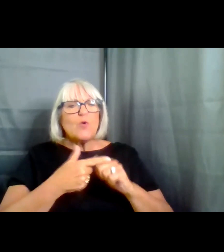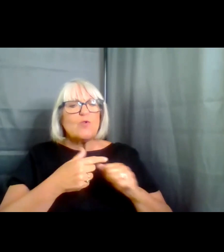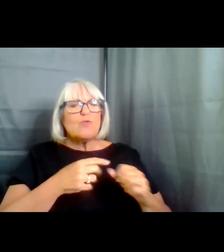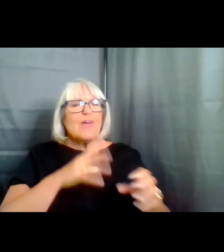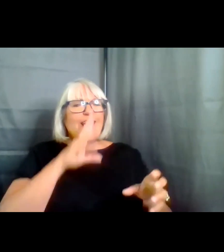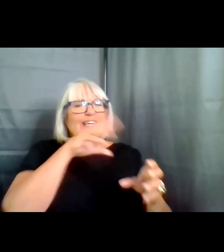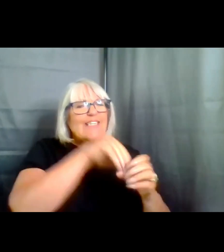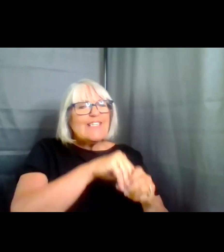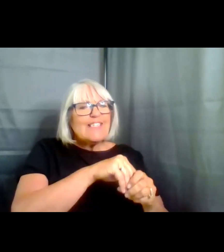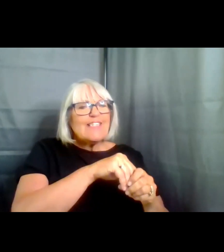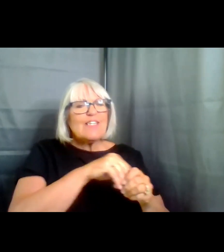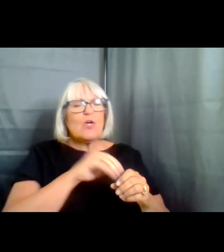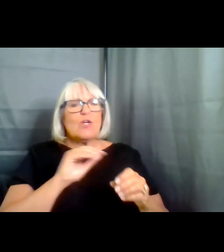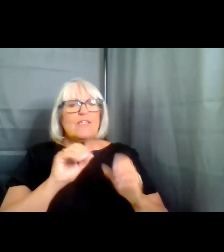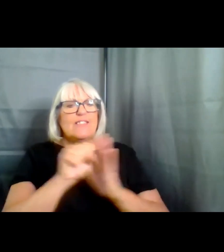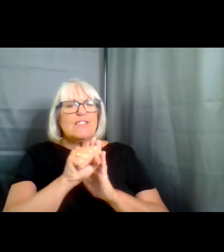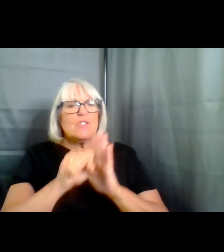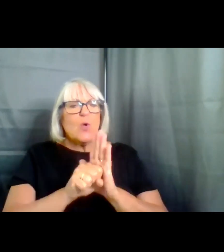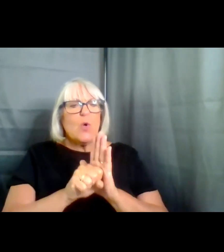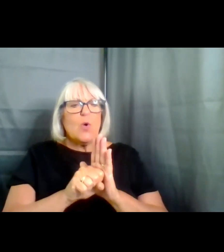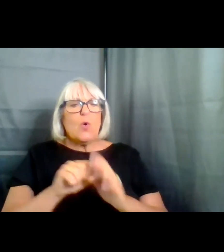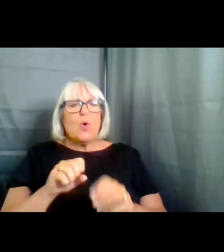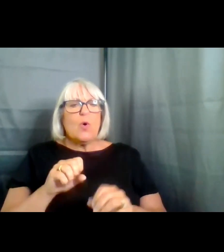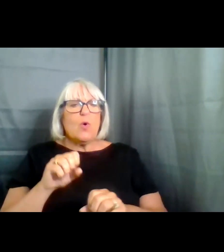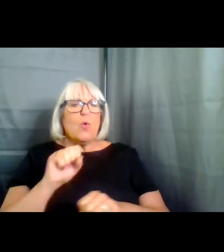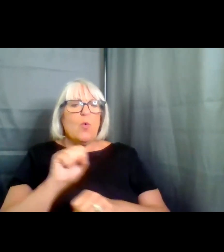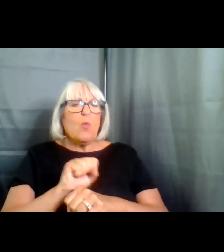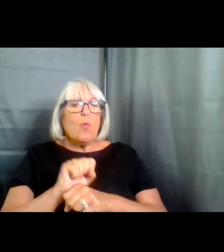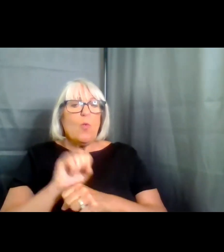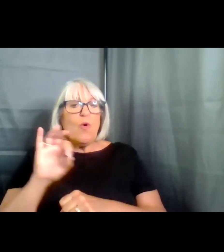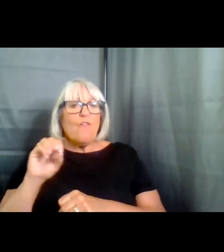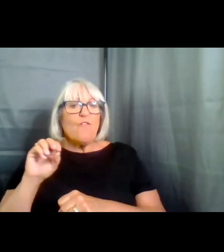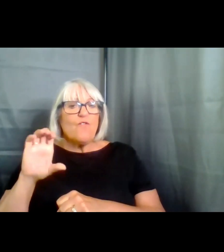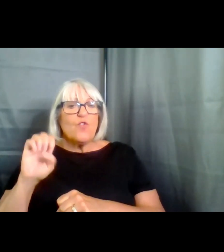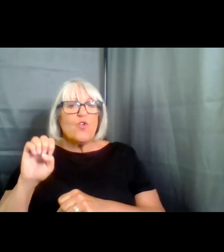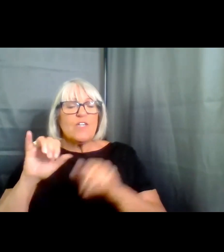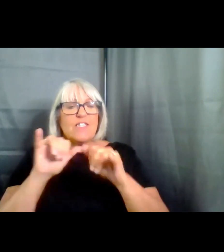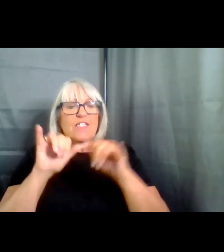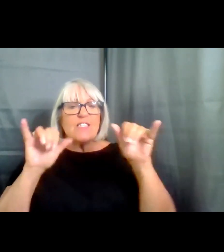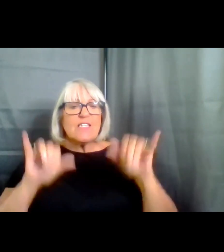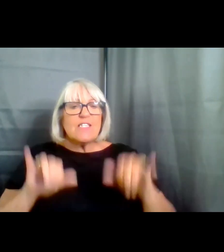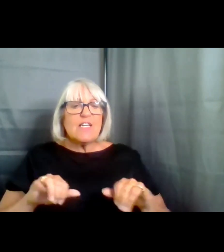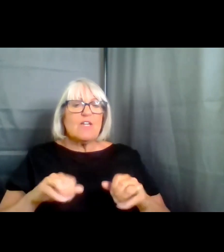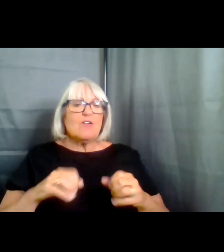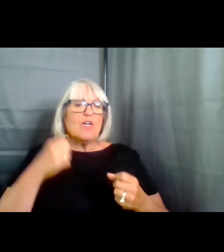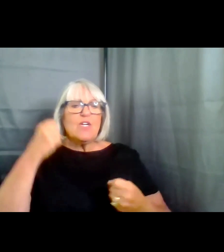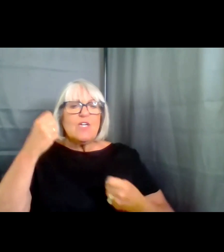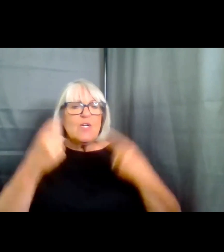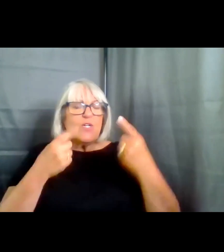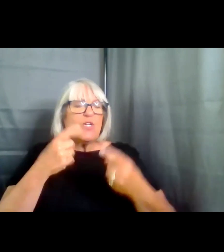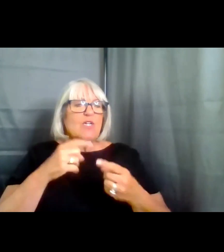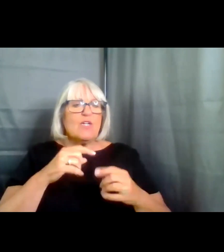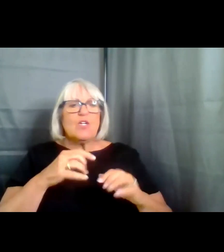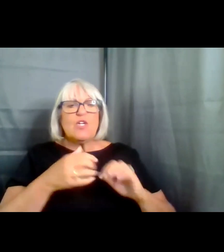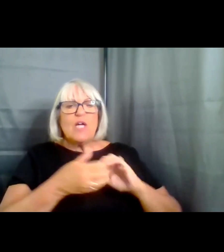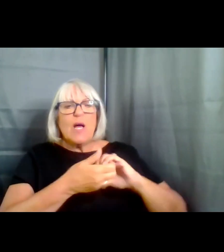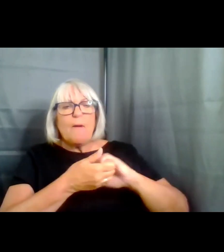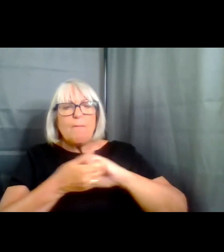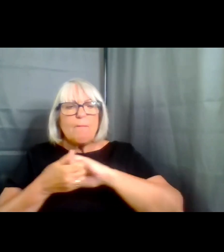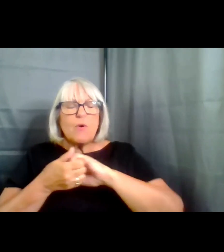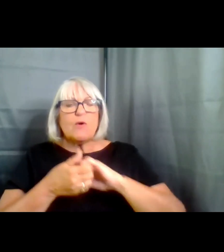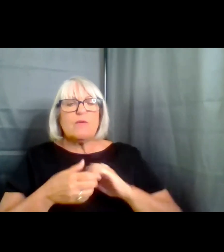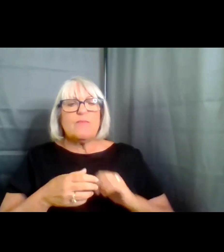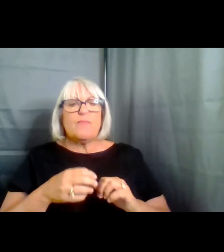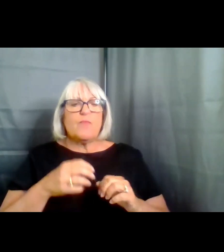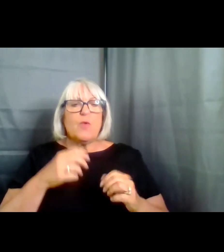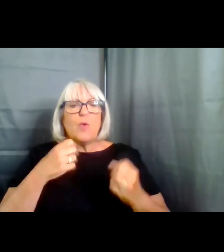common terms and practices to foster partnership opportunities to support the direct care workforce. And we know that system transformation efforts